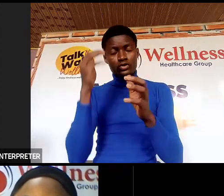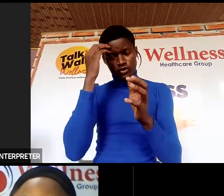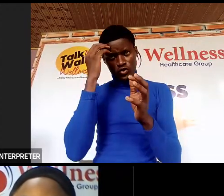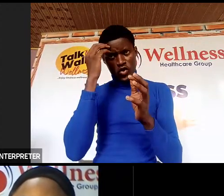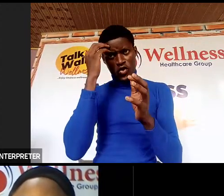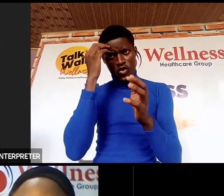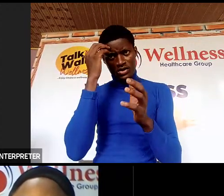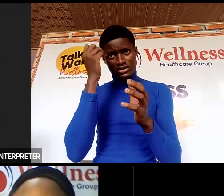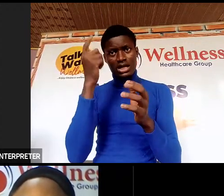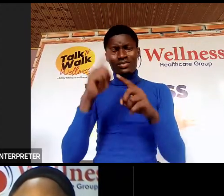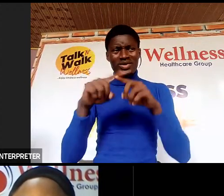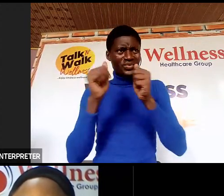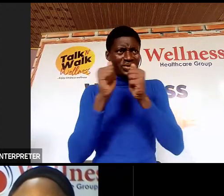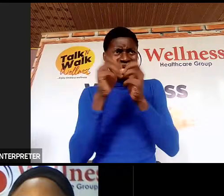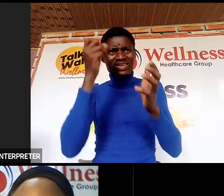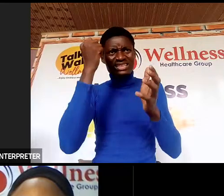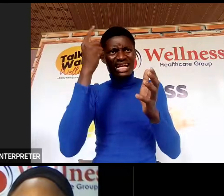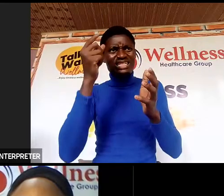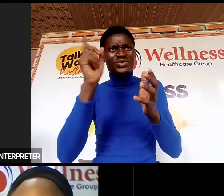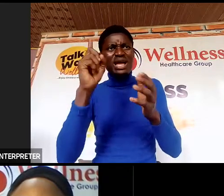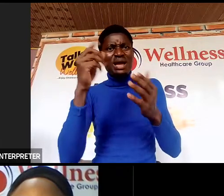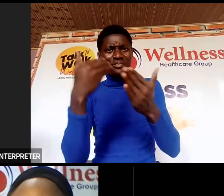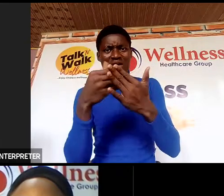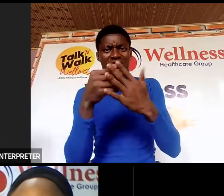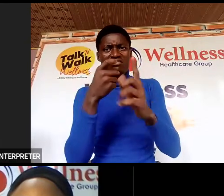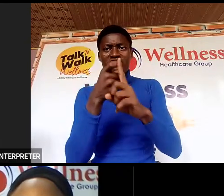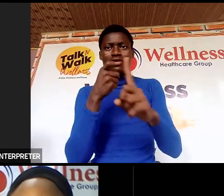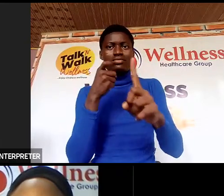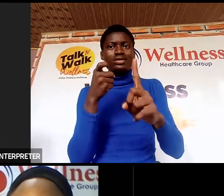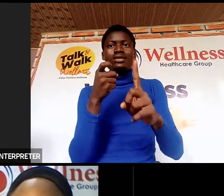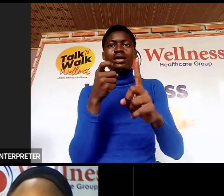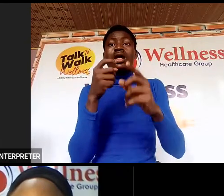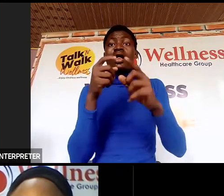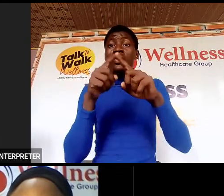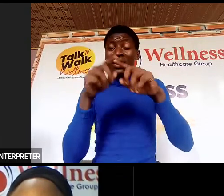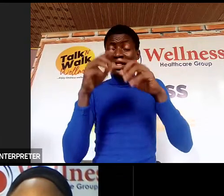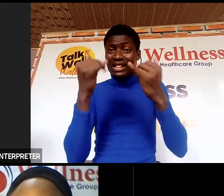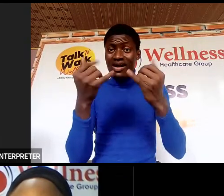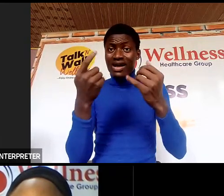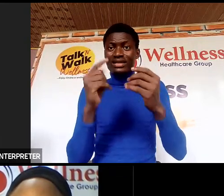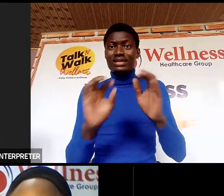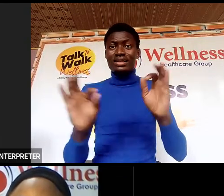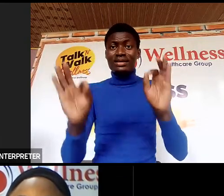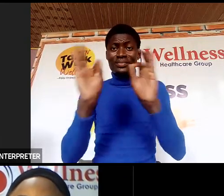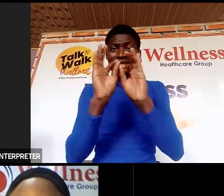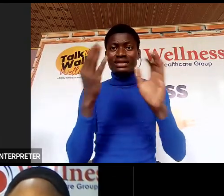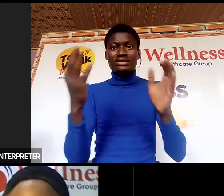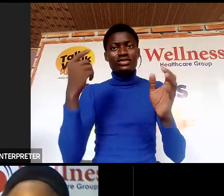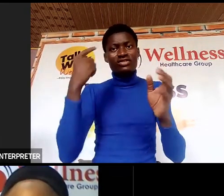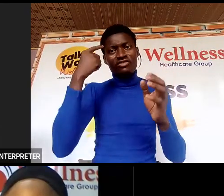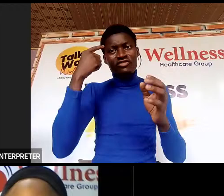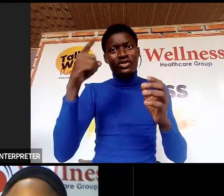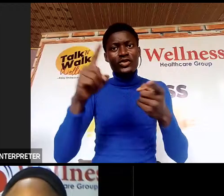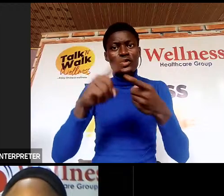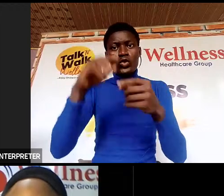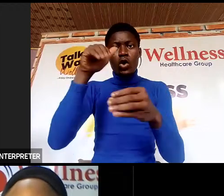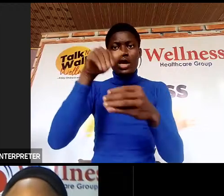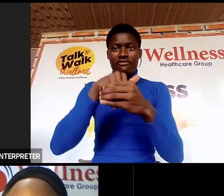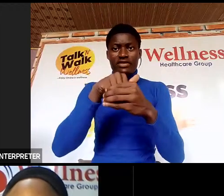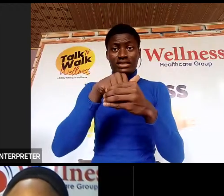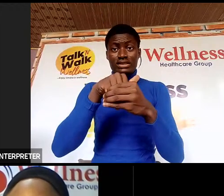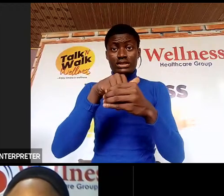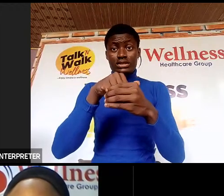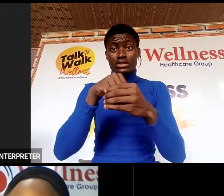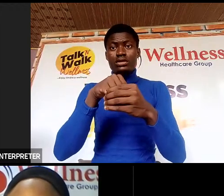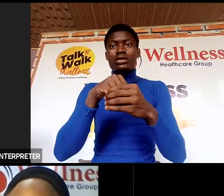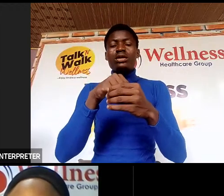know is that for you to be able to invest, you have to have money. And like I said, don't ever think that. And I think your dad already said it as